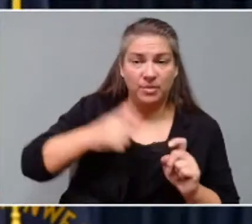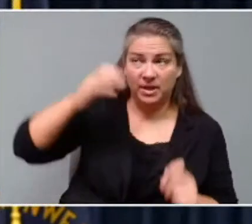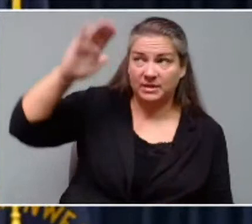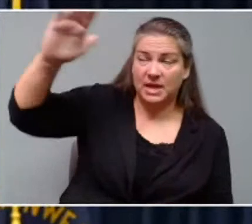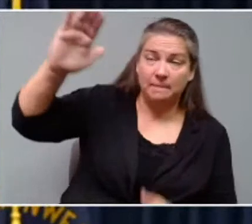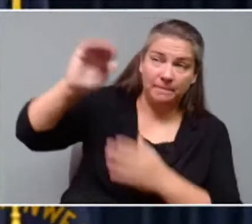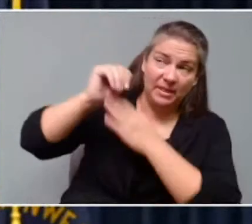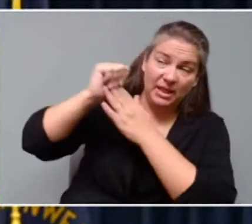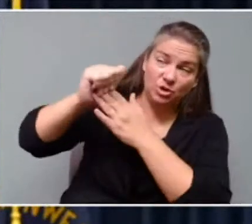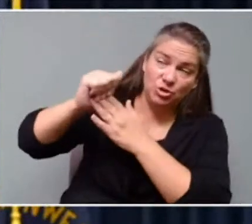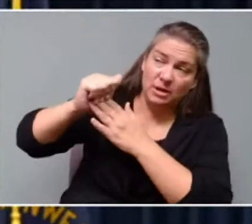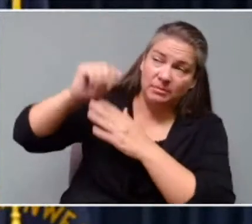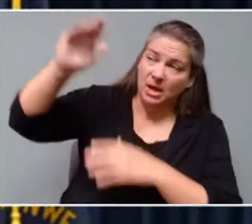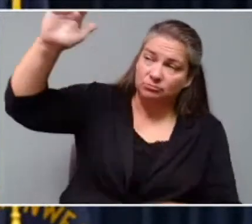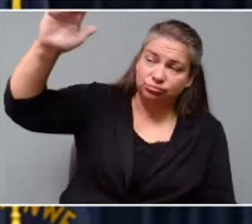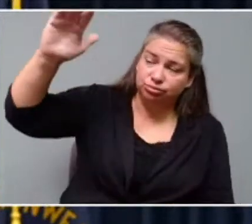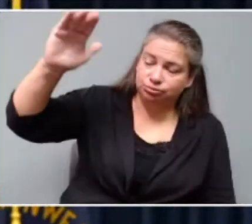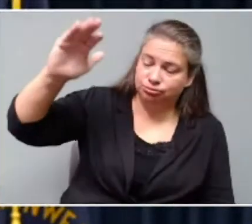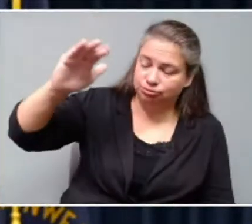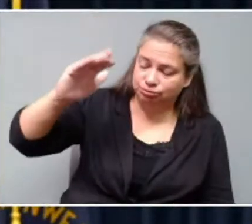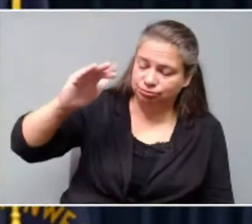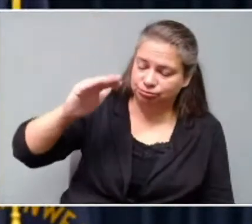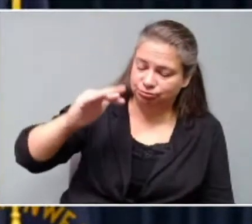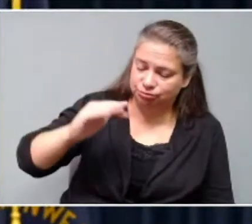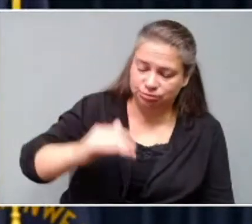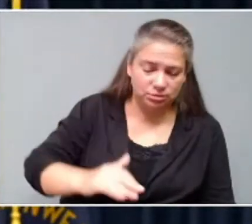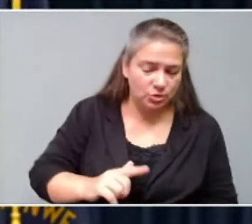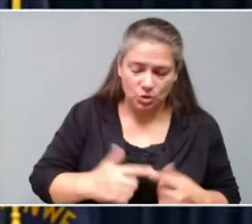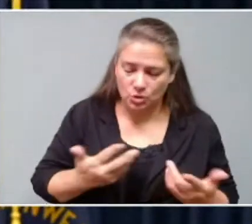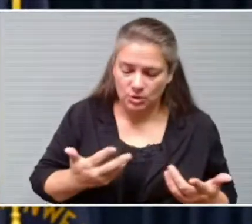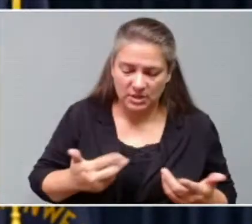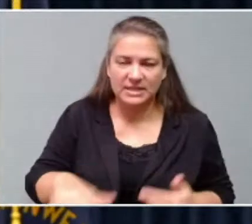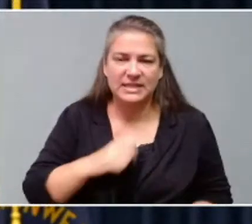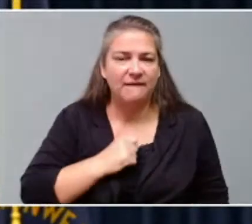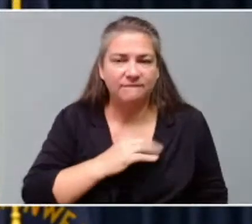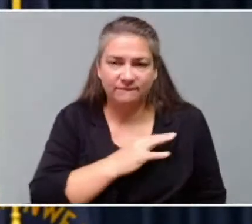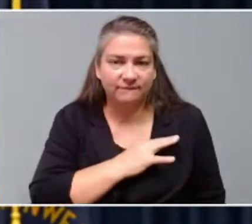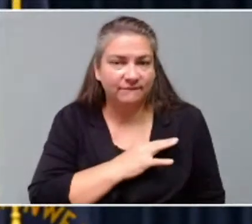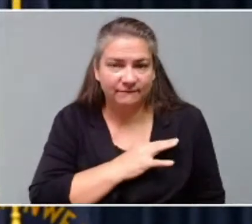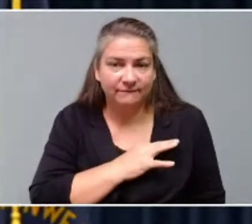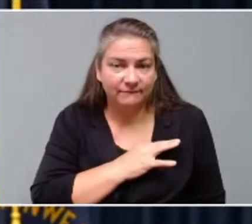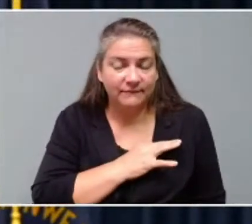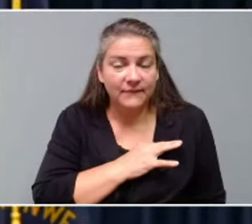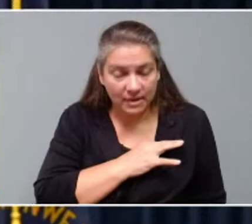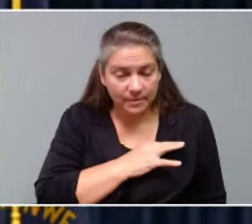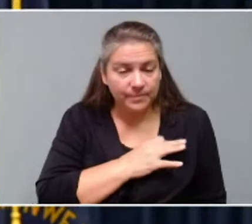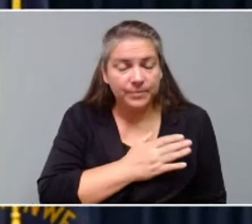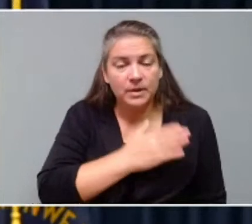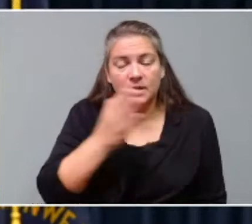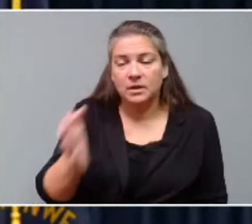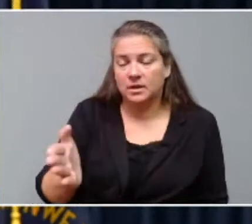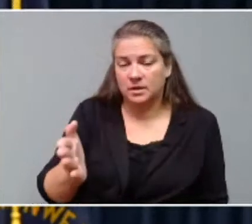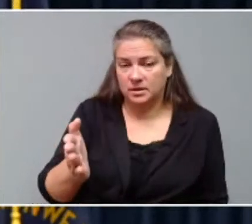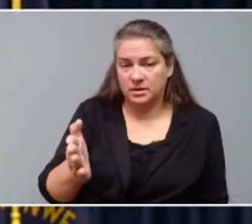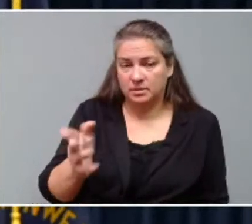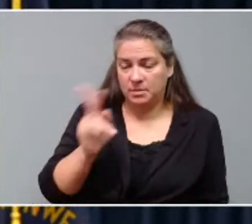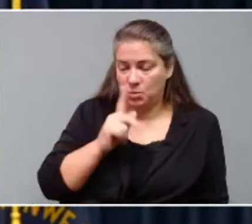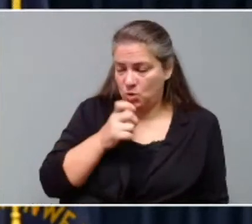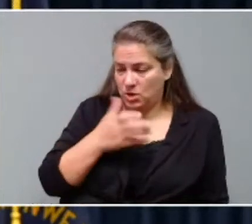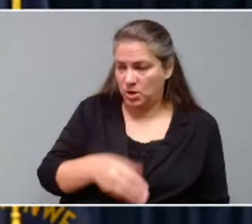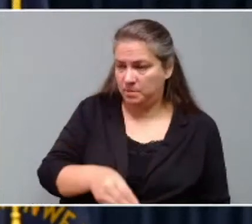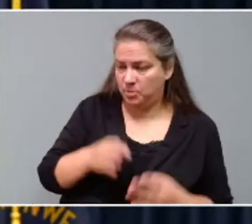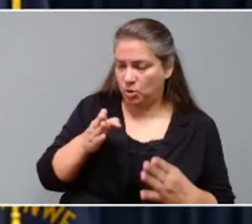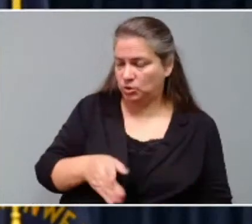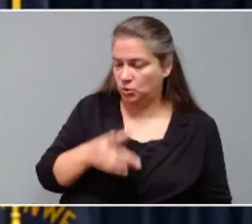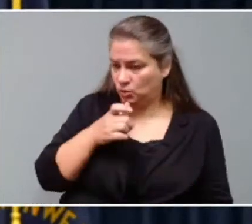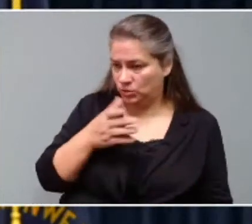levels all the way down through the staff. So with that, we'll start with the folks that are here in person. Wouldn't